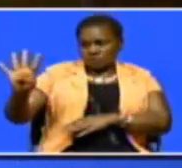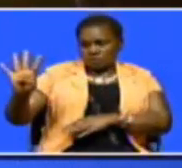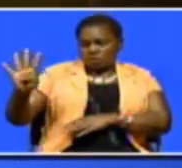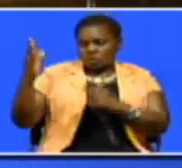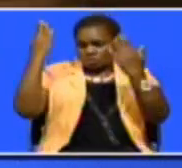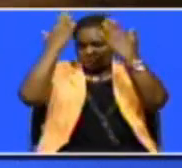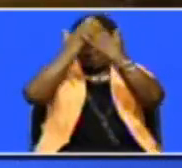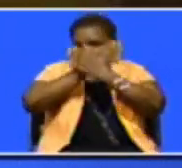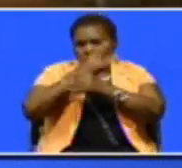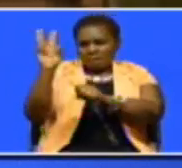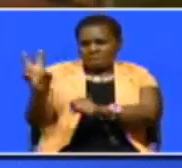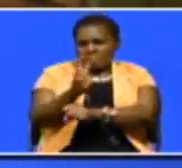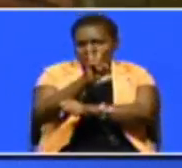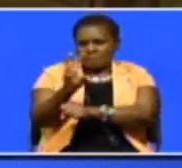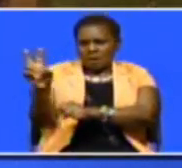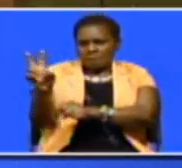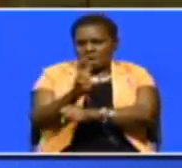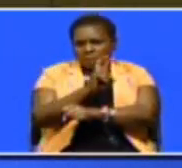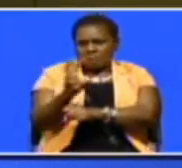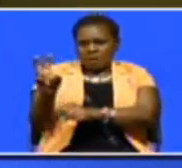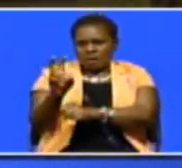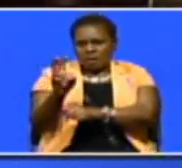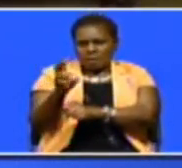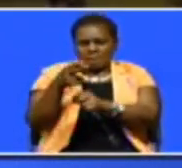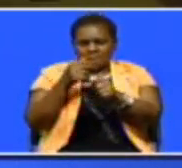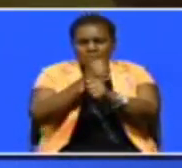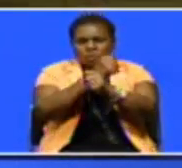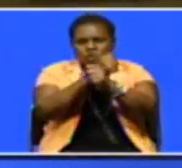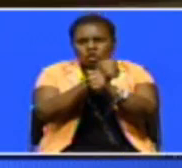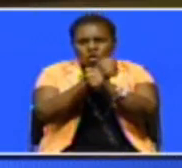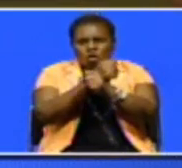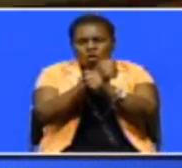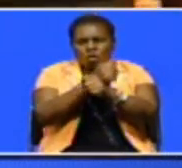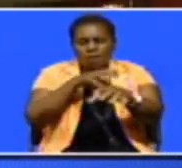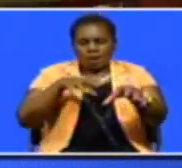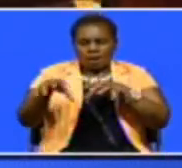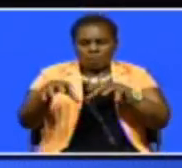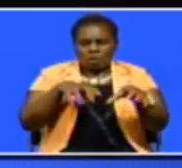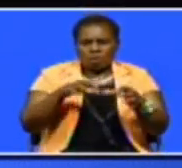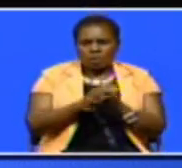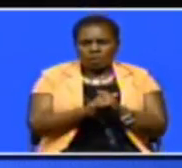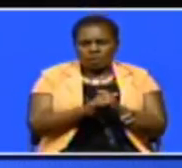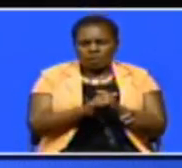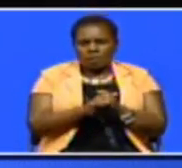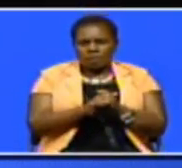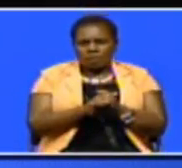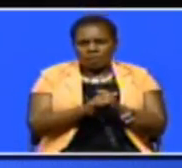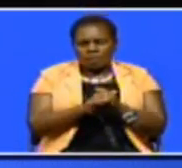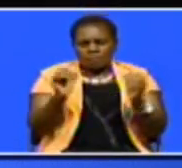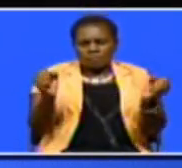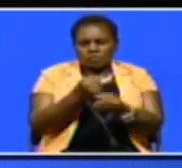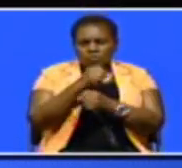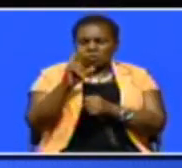At night, they patrol the rhino sanctuary armed to the teeth to protect these delicate species. It might not be able to